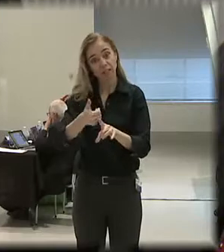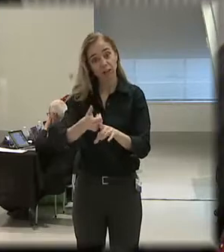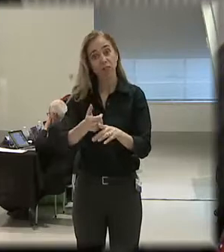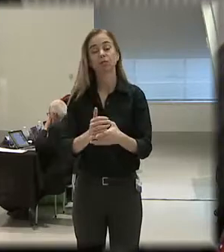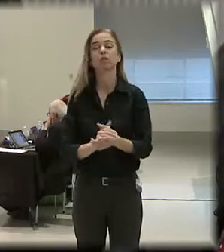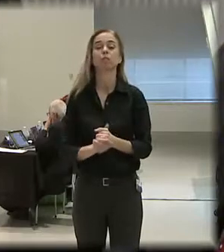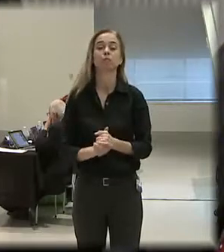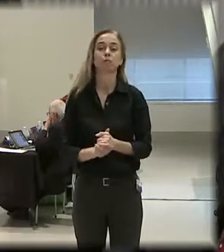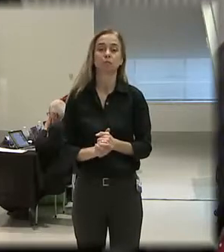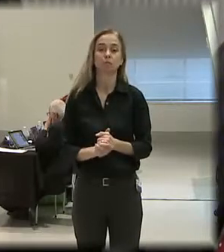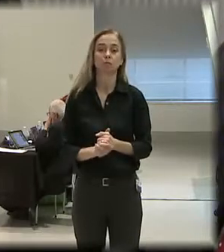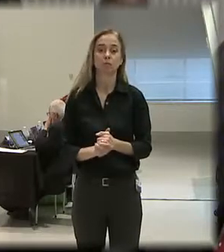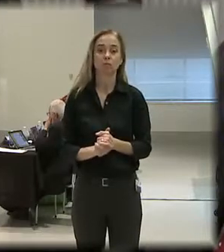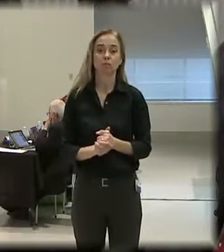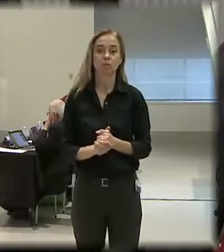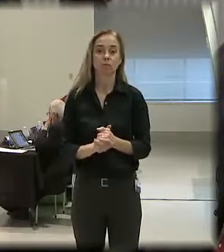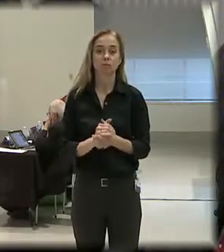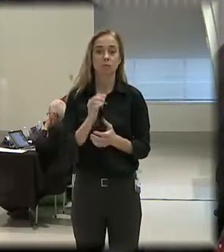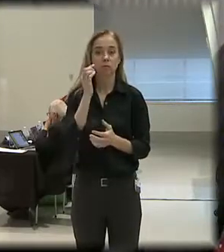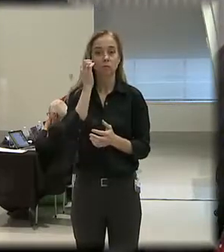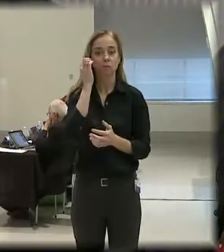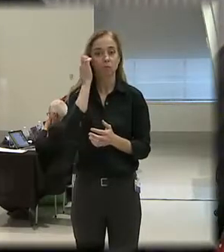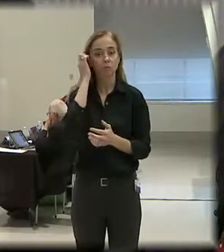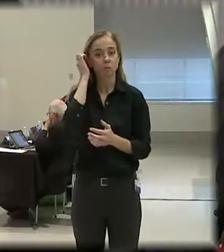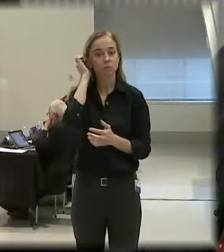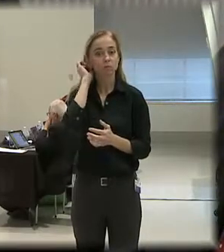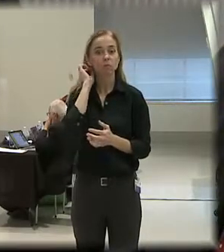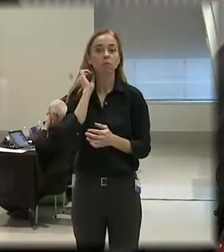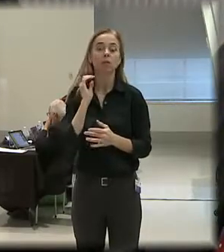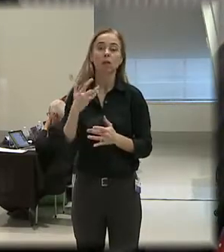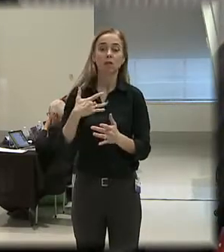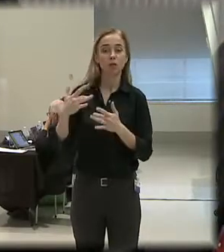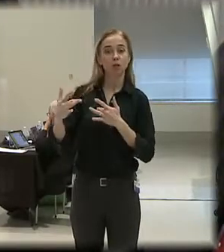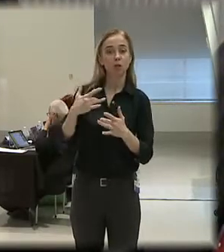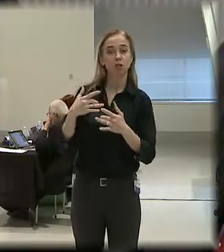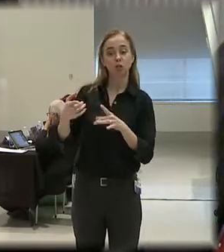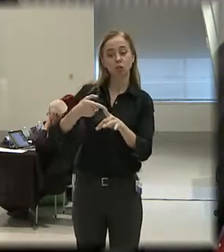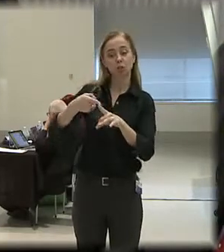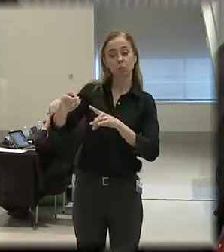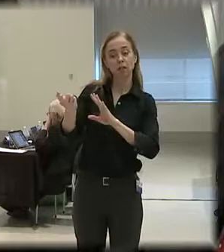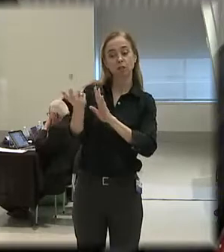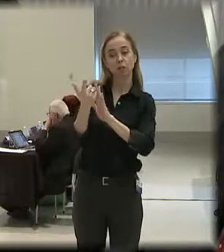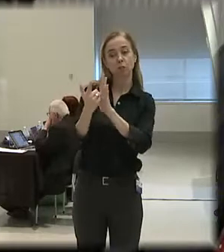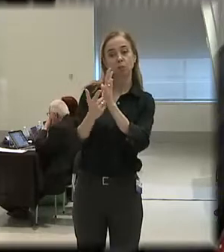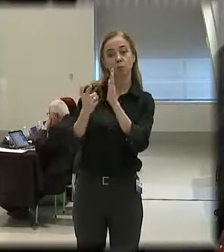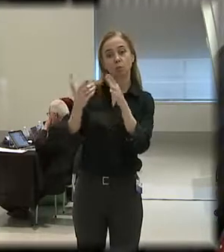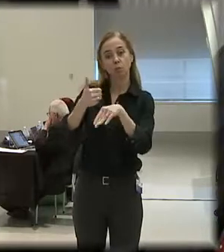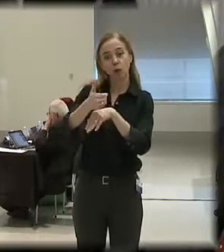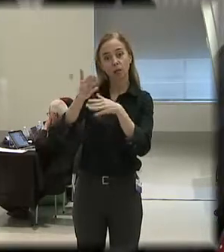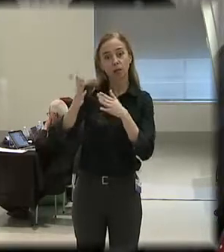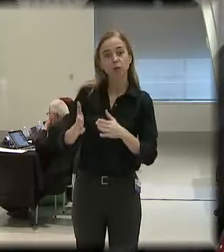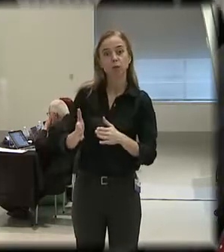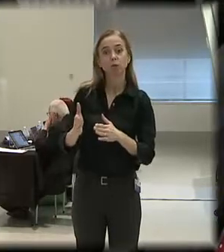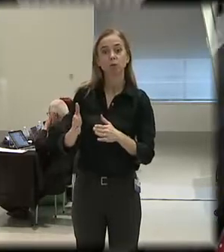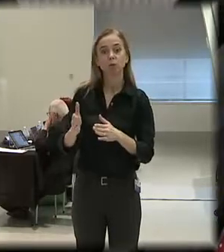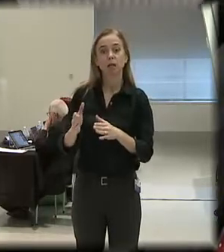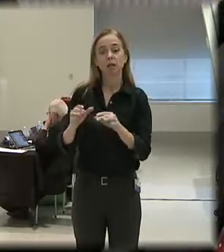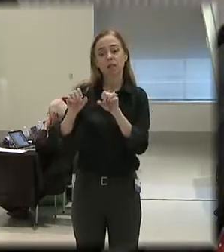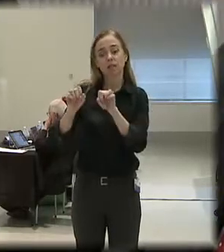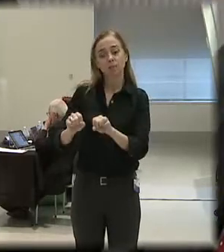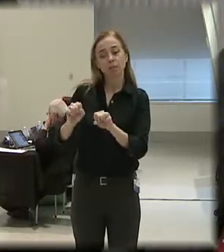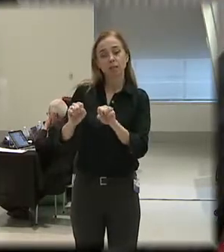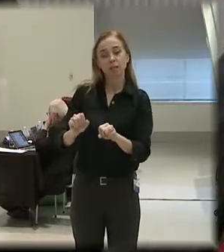have concerns of a special prosecutor being concerned about continuing the ability of